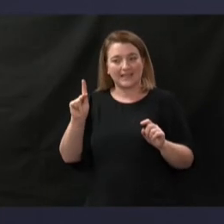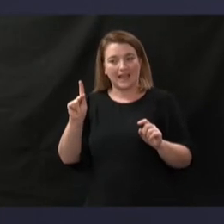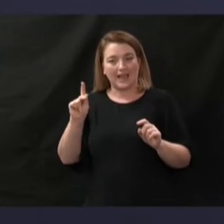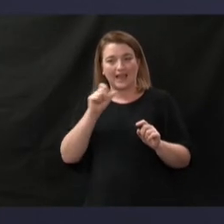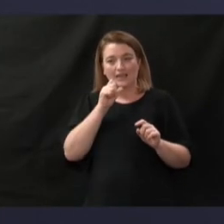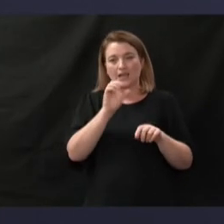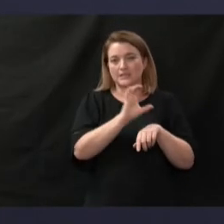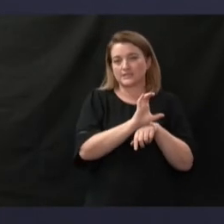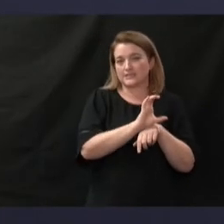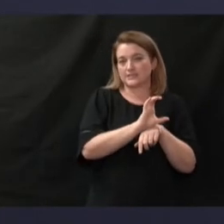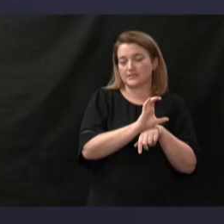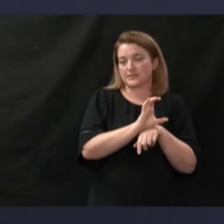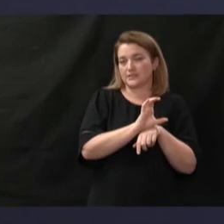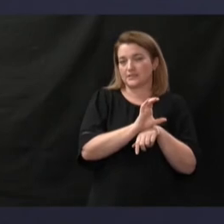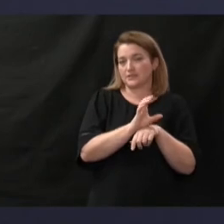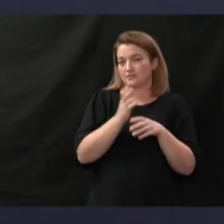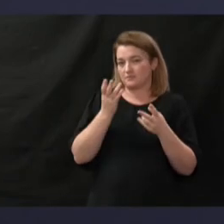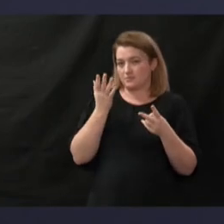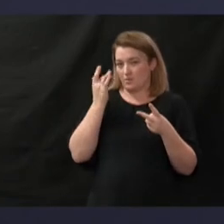What would happen if you used a C?